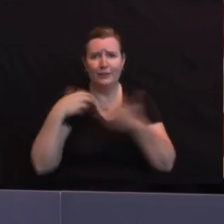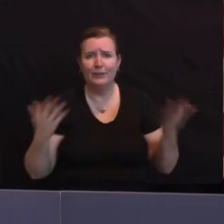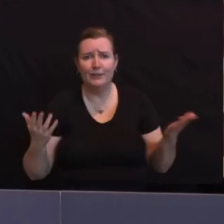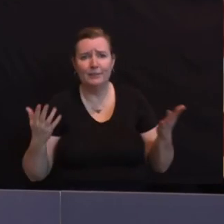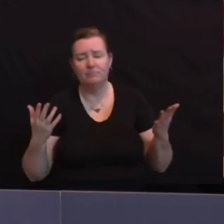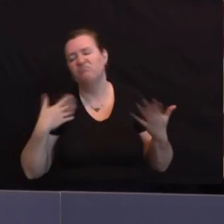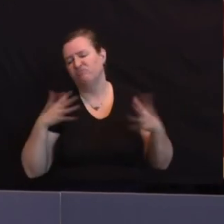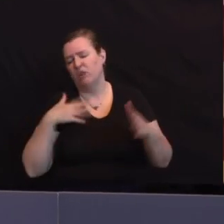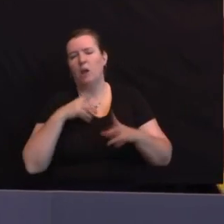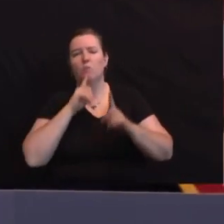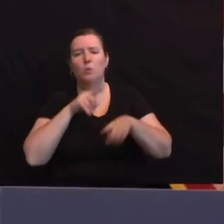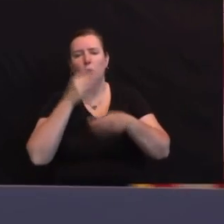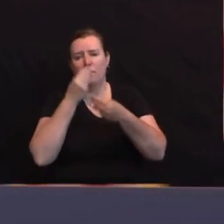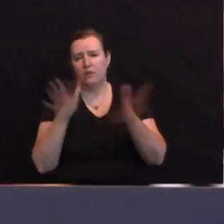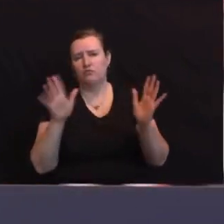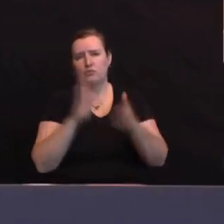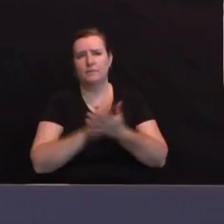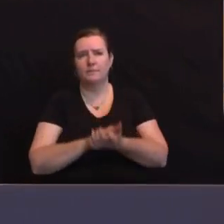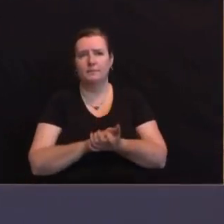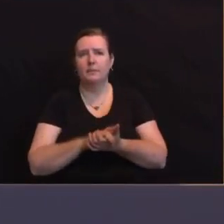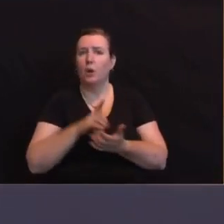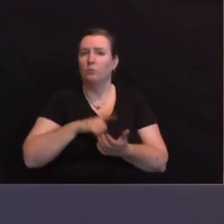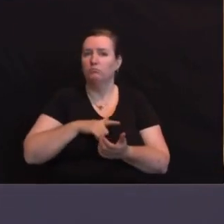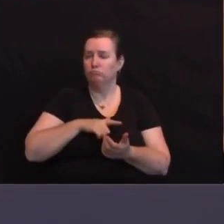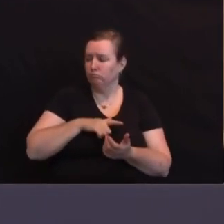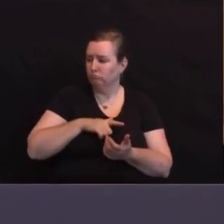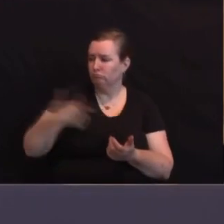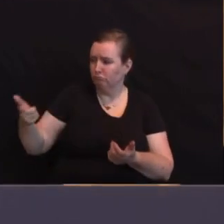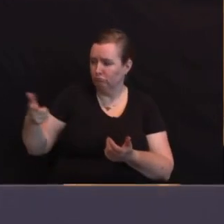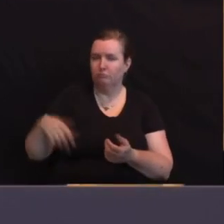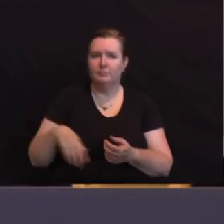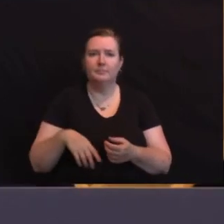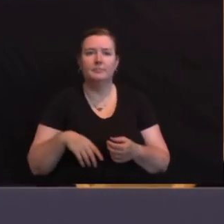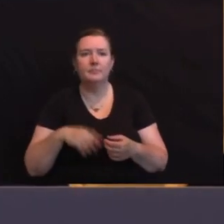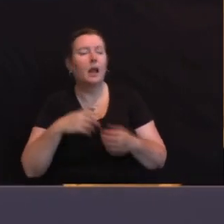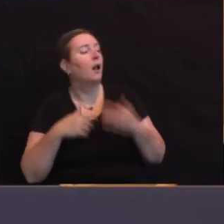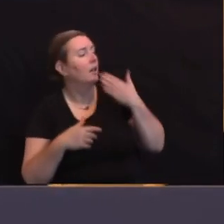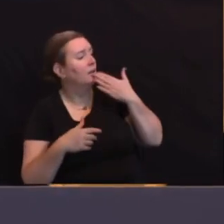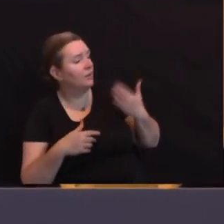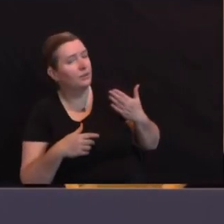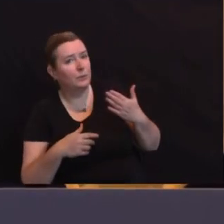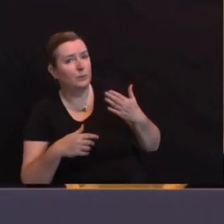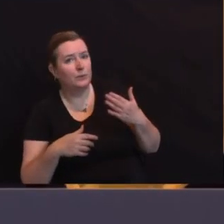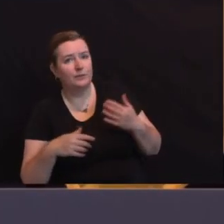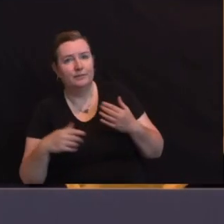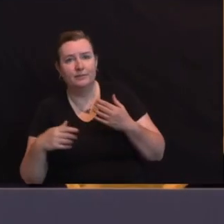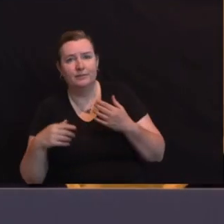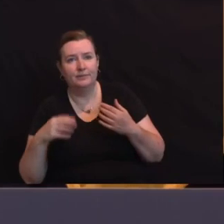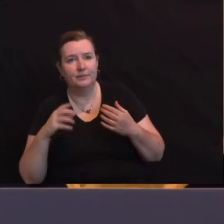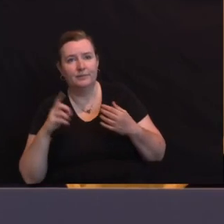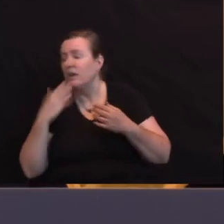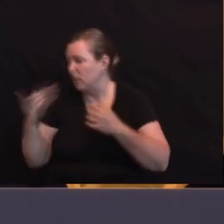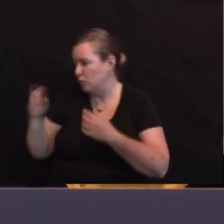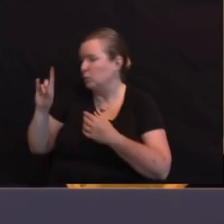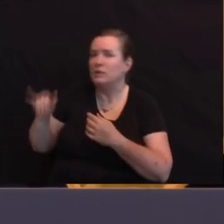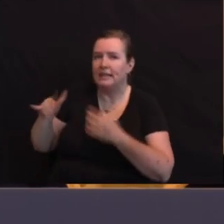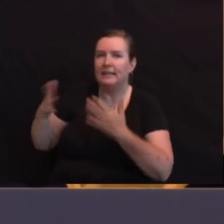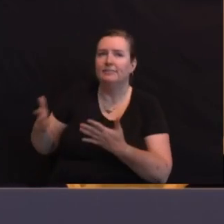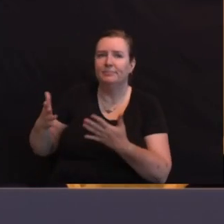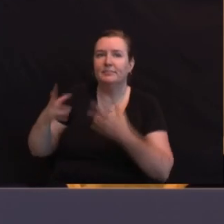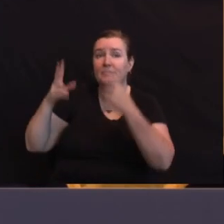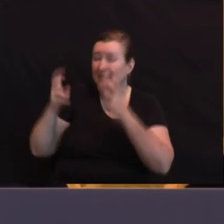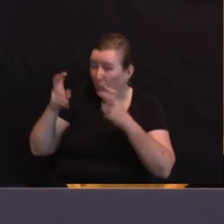report. Judy, thank you on all the above. Several quickies. If we all downloaded that app, or at least a bunch